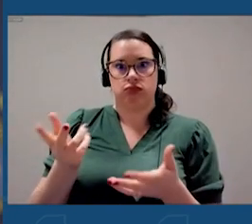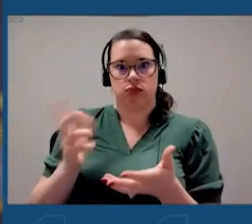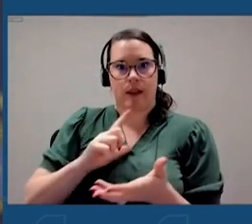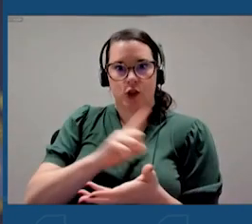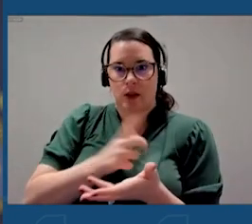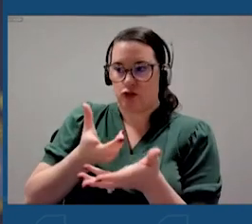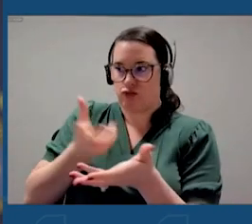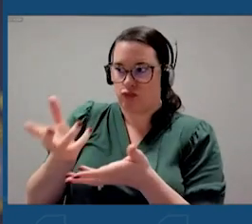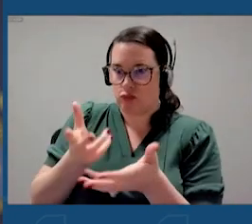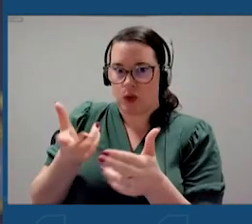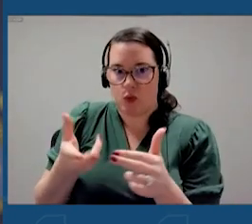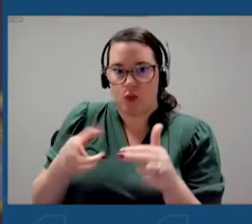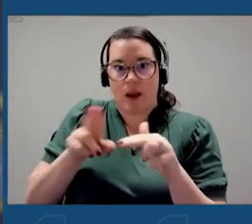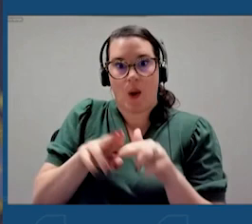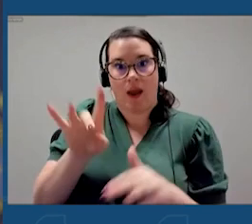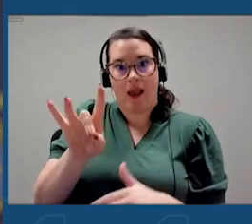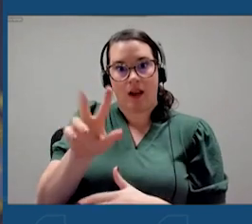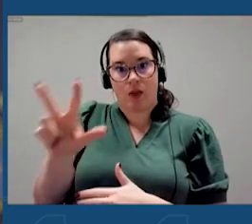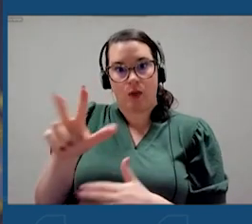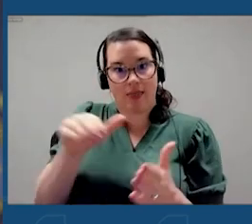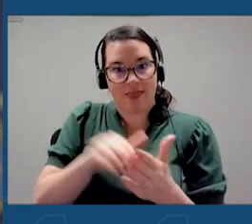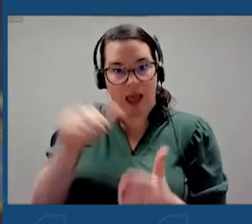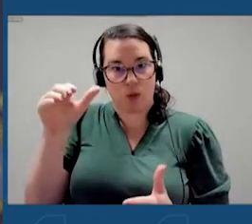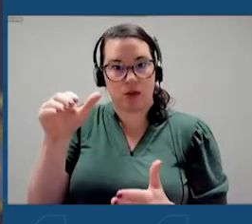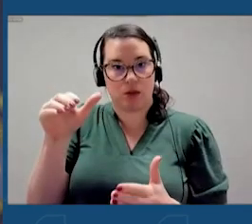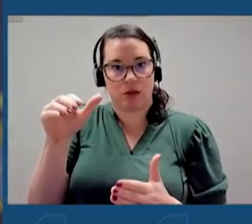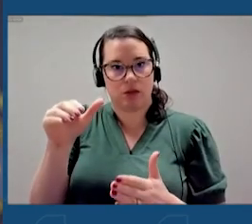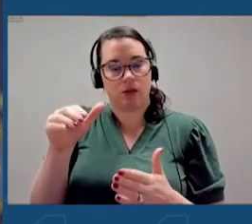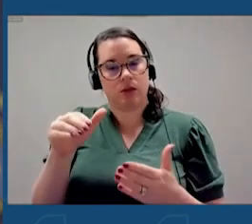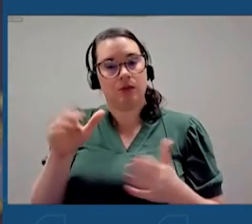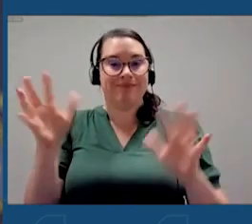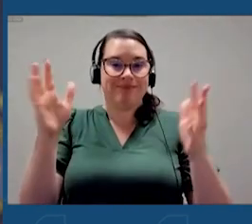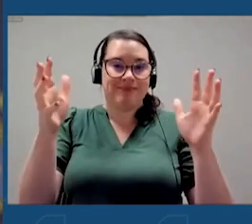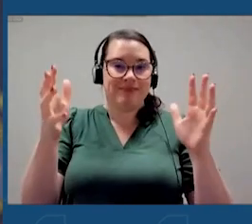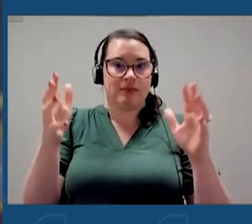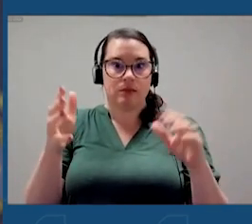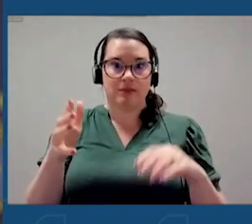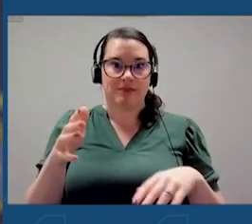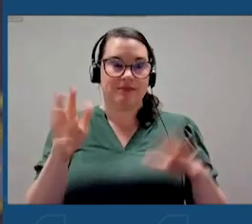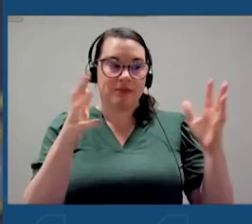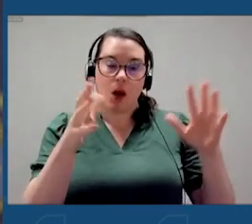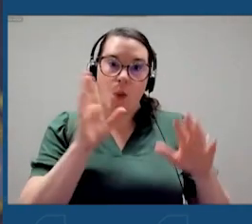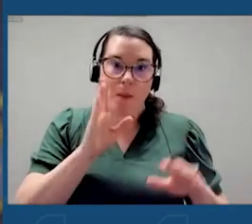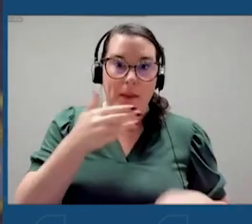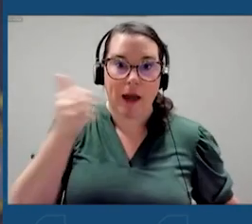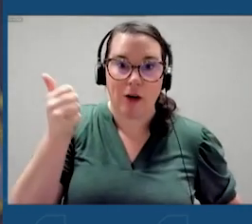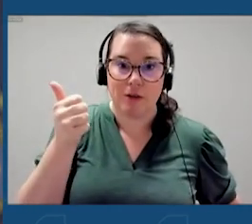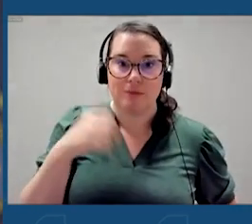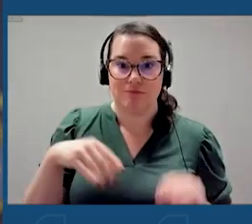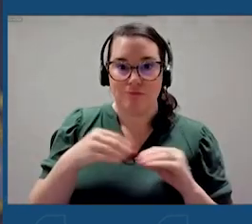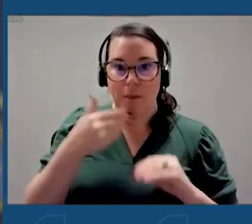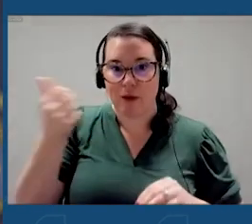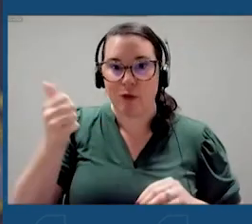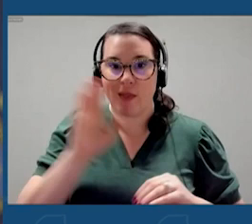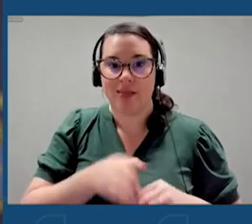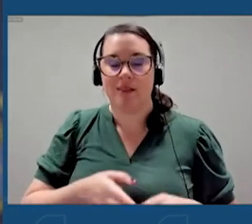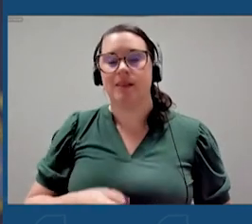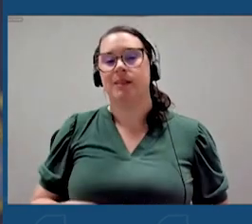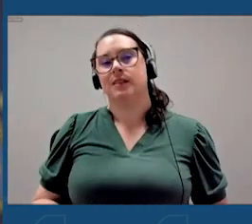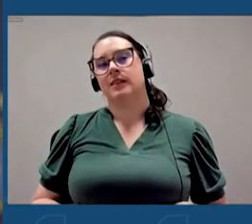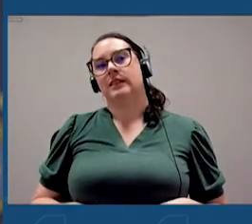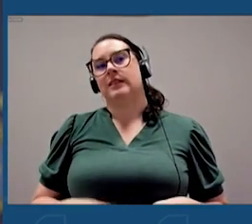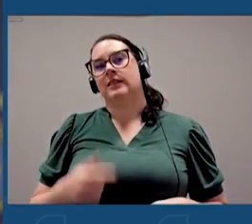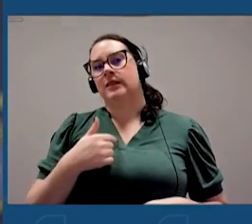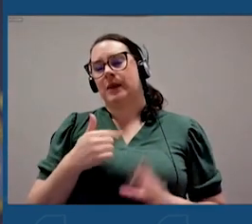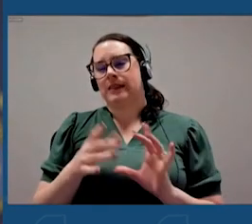it to $83,000. Well, we're going to do even better than that. We're going to do better. And I said, okay,